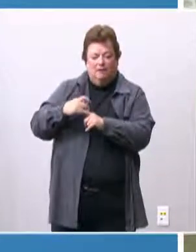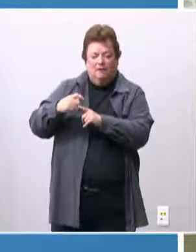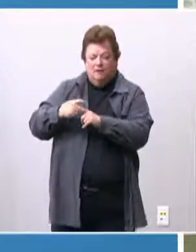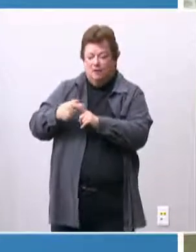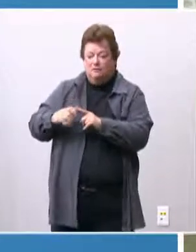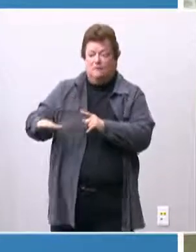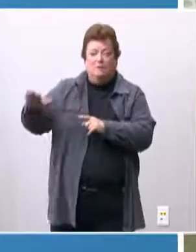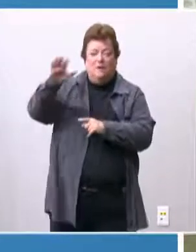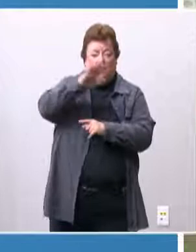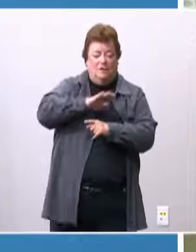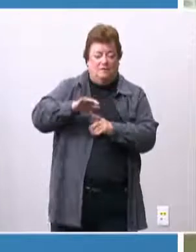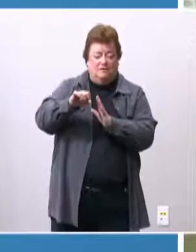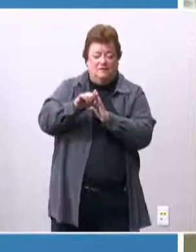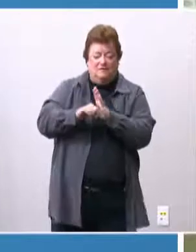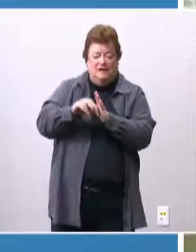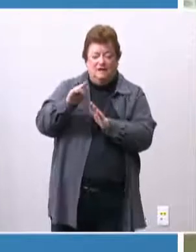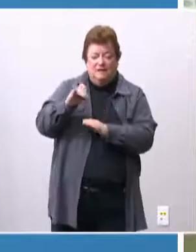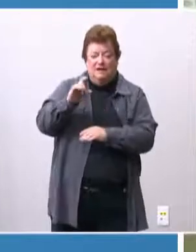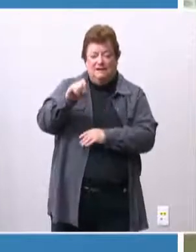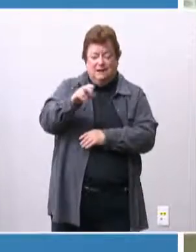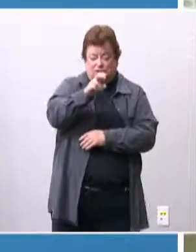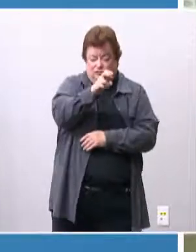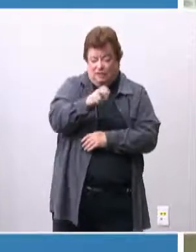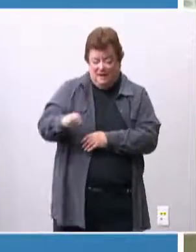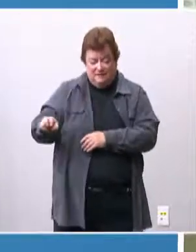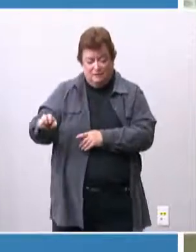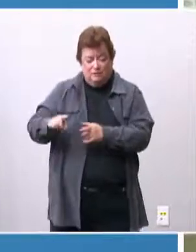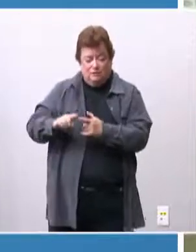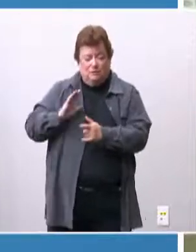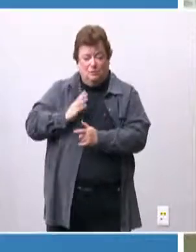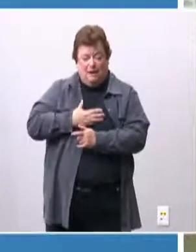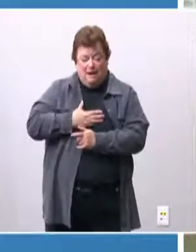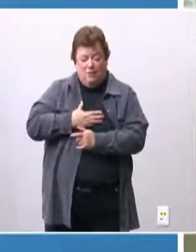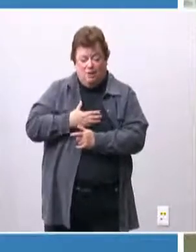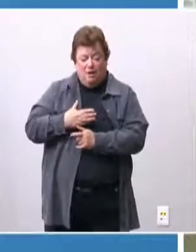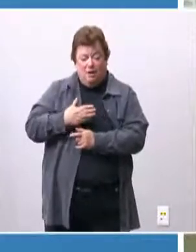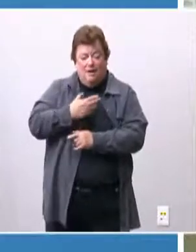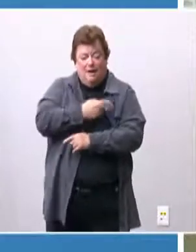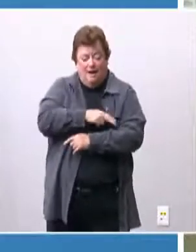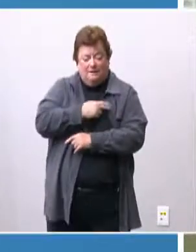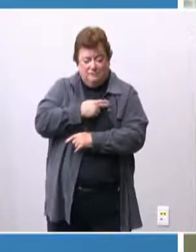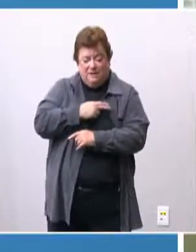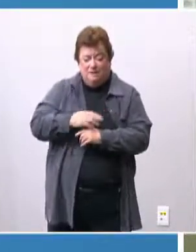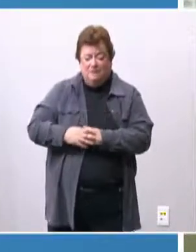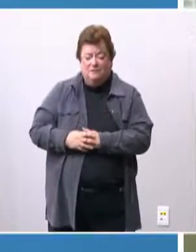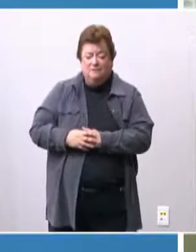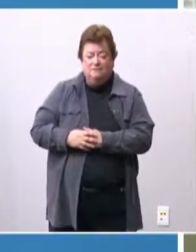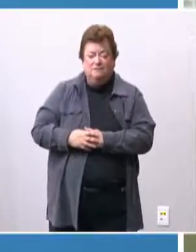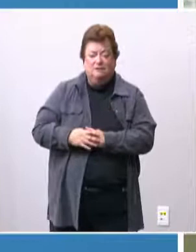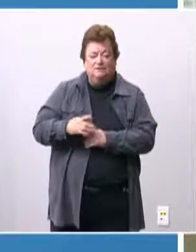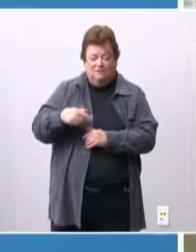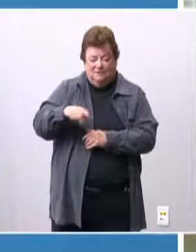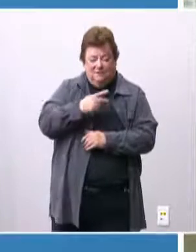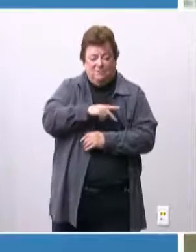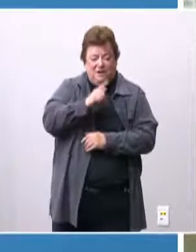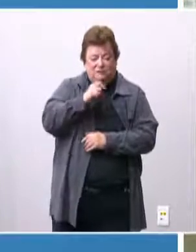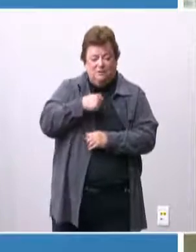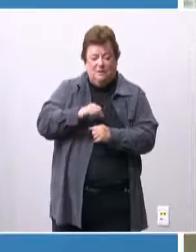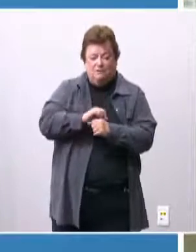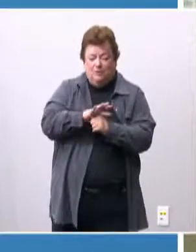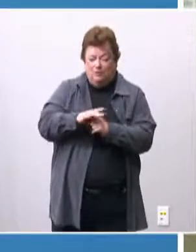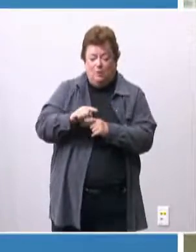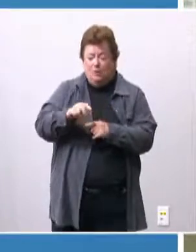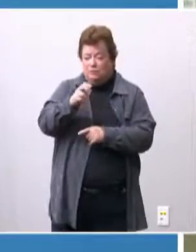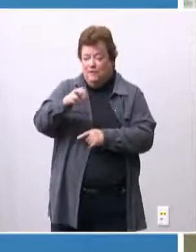Nebraska and different locations that need to transfer ill COVID patients to us or to Omaha or